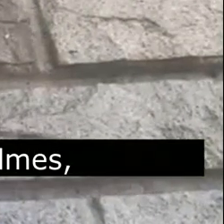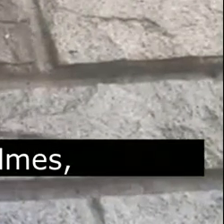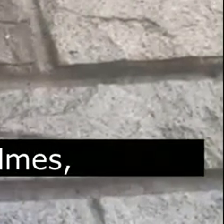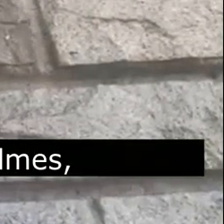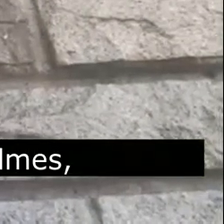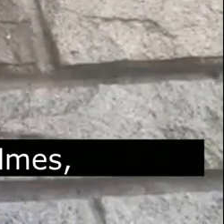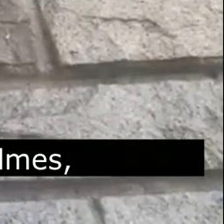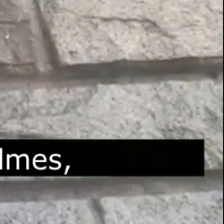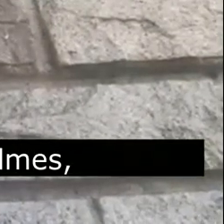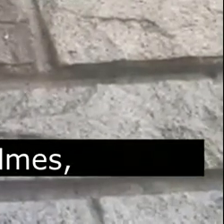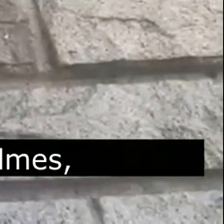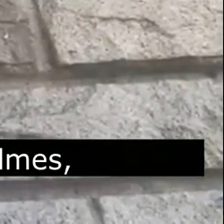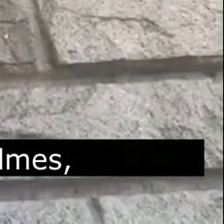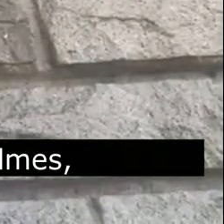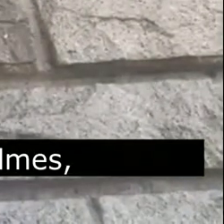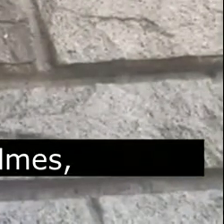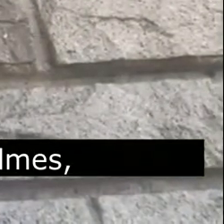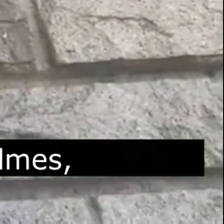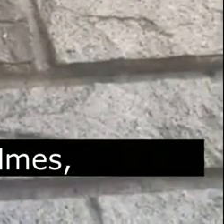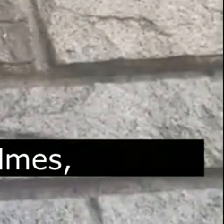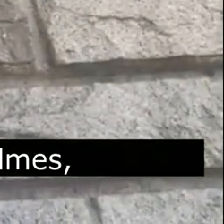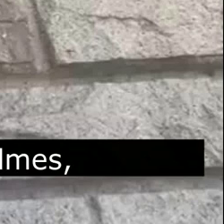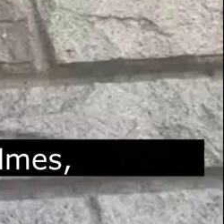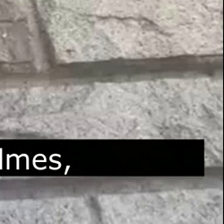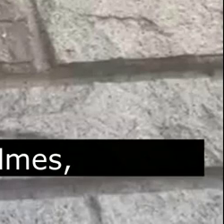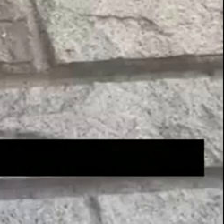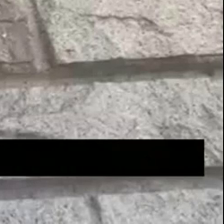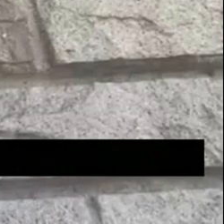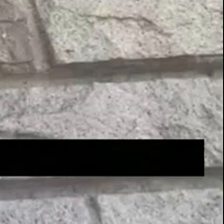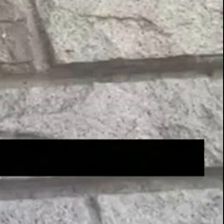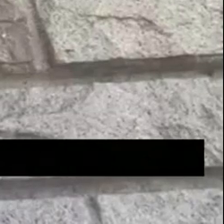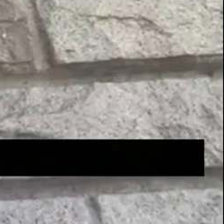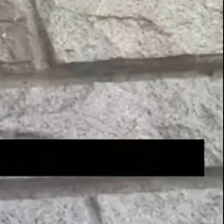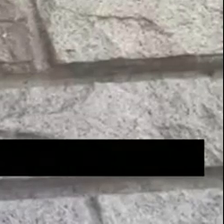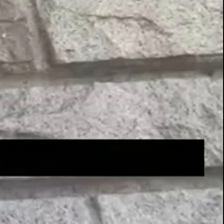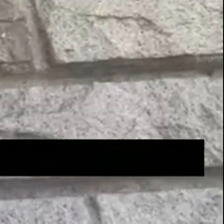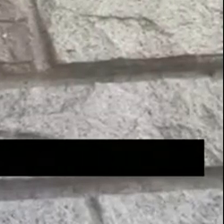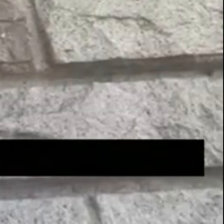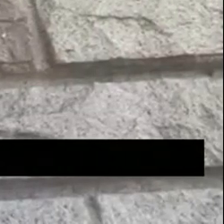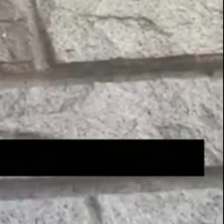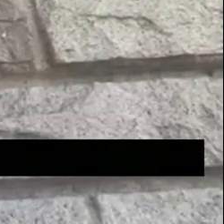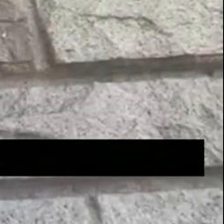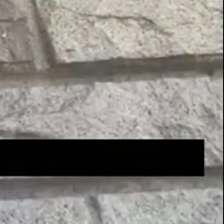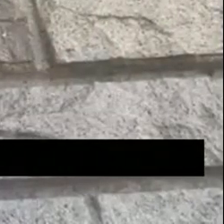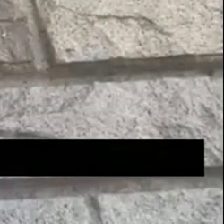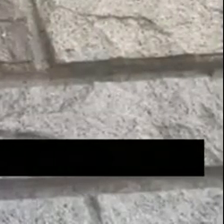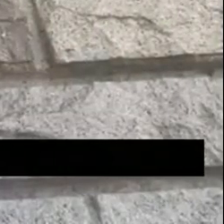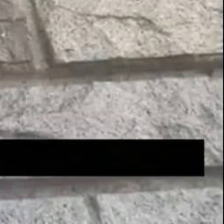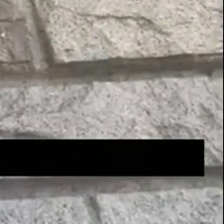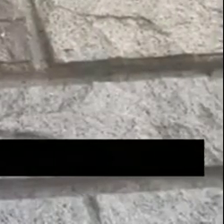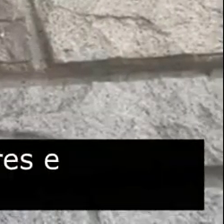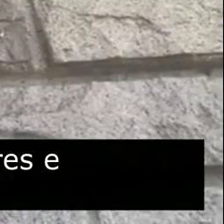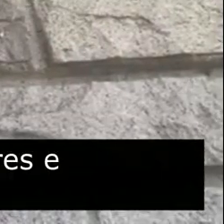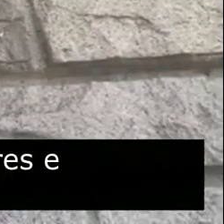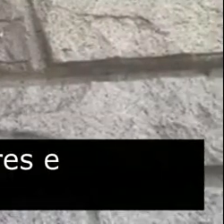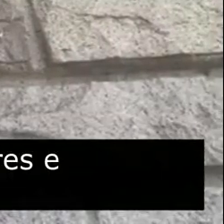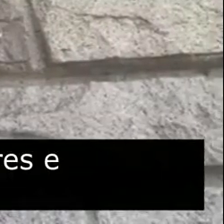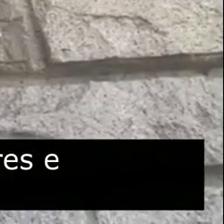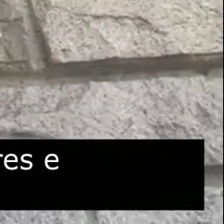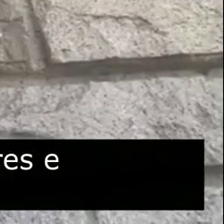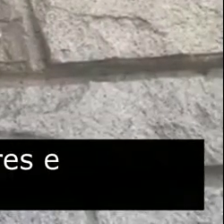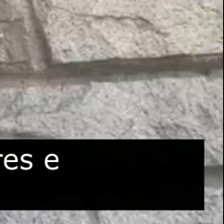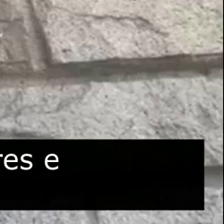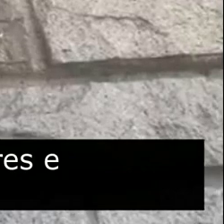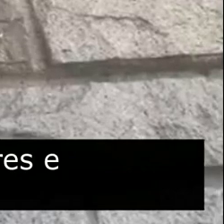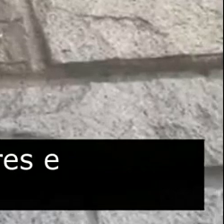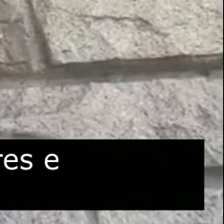now nominated actor I've been in a lot of films working currently I'll be working on three TV shows Once we get back to work